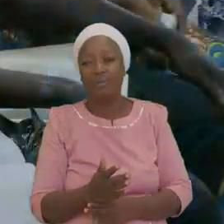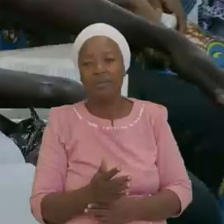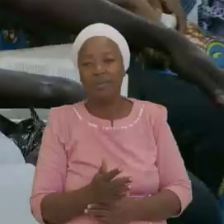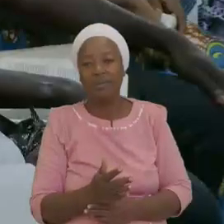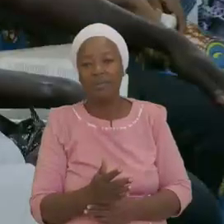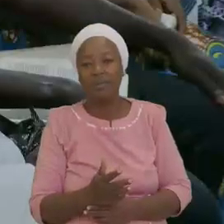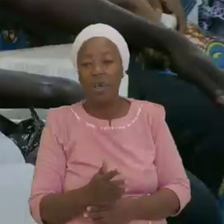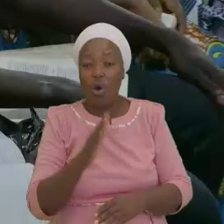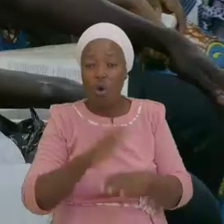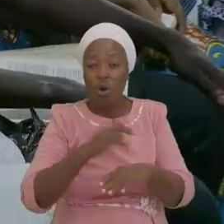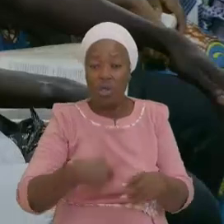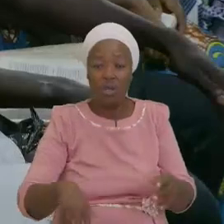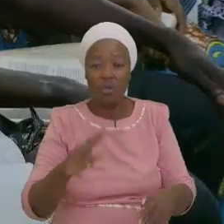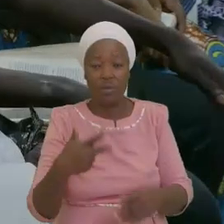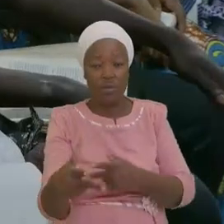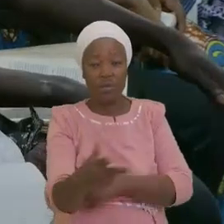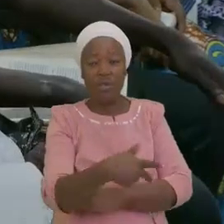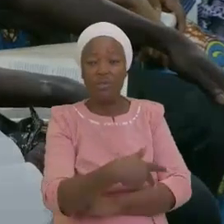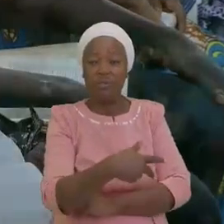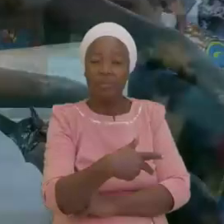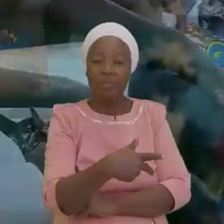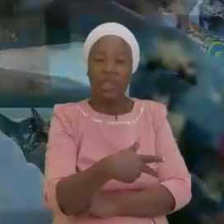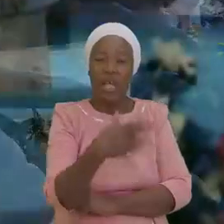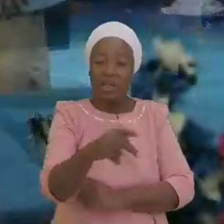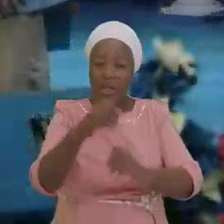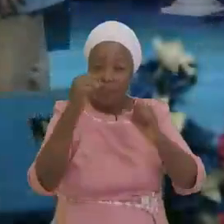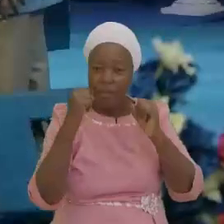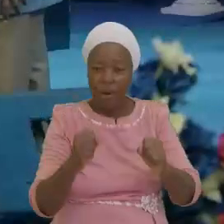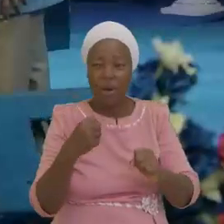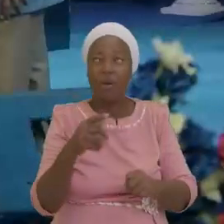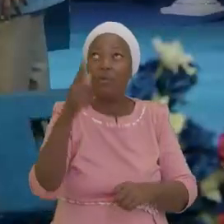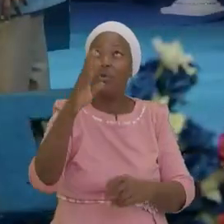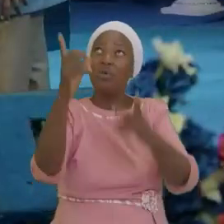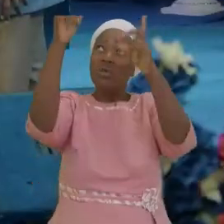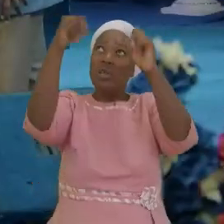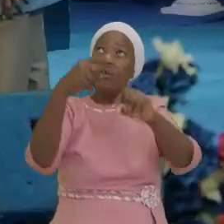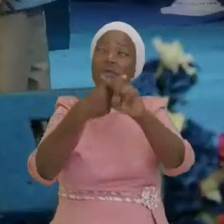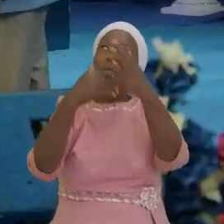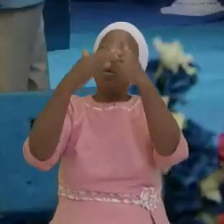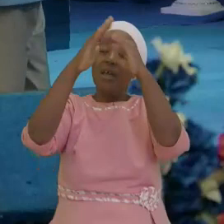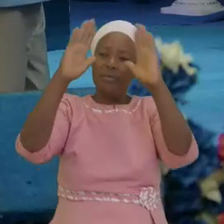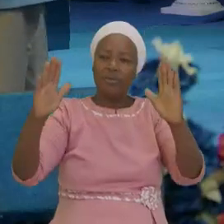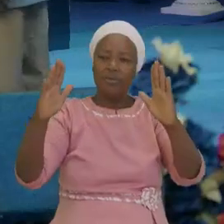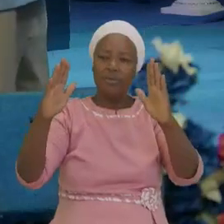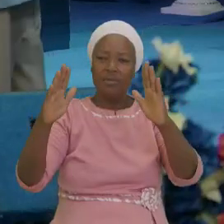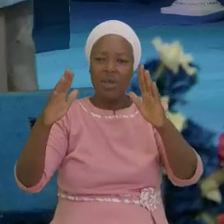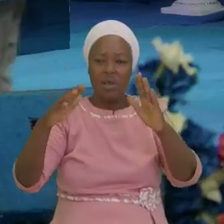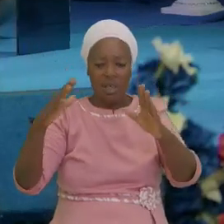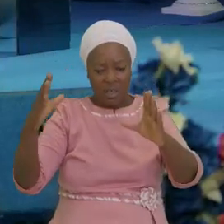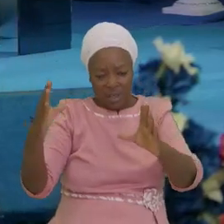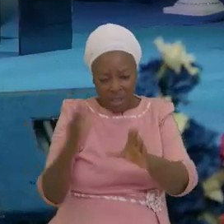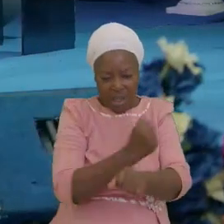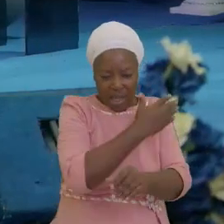On the third day, the power of God came from heaven, rolled away the